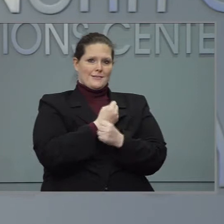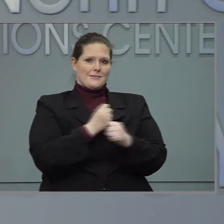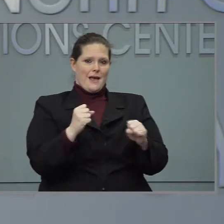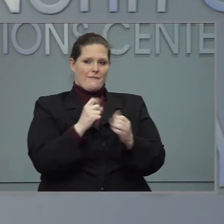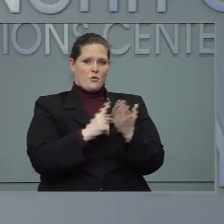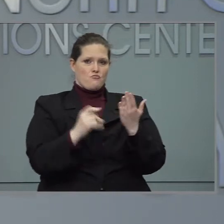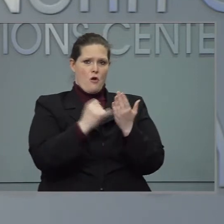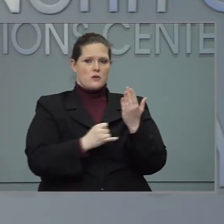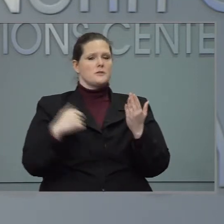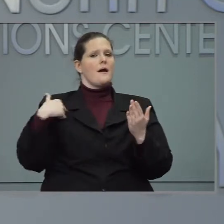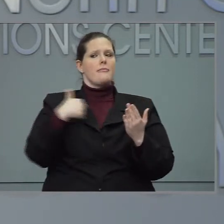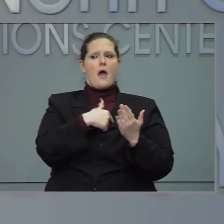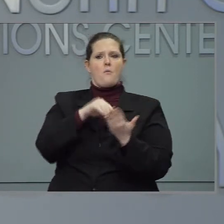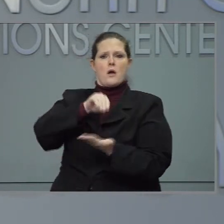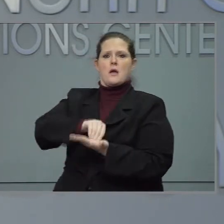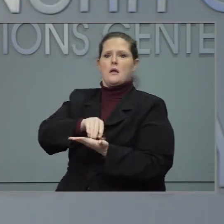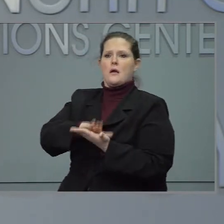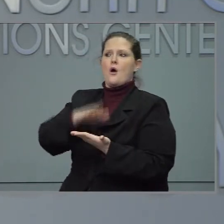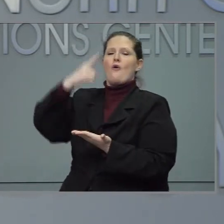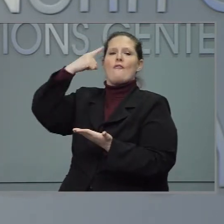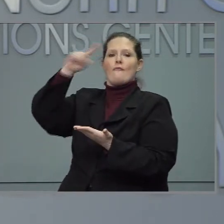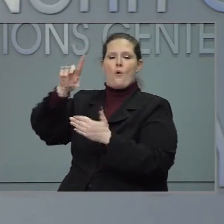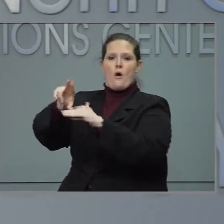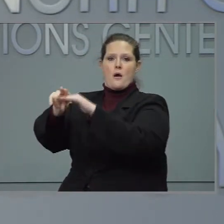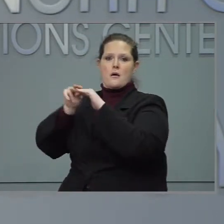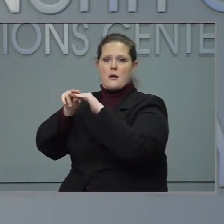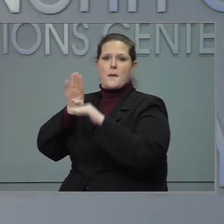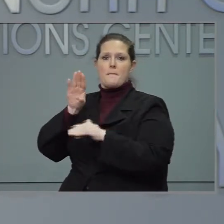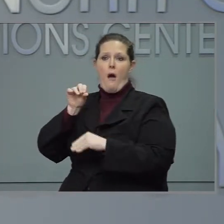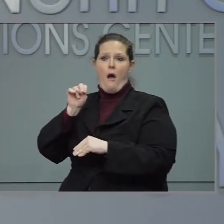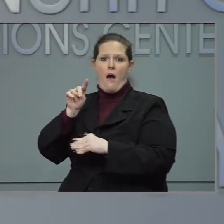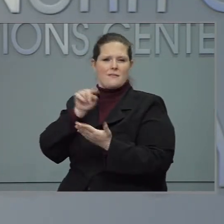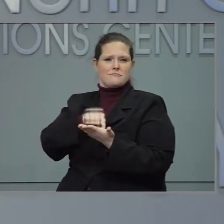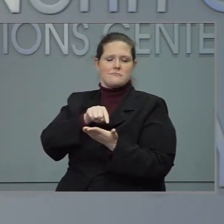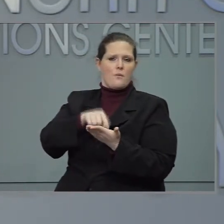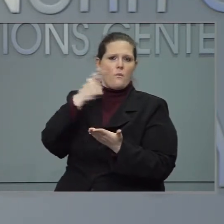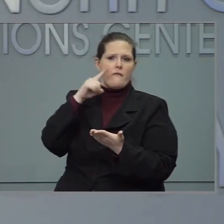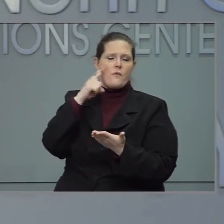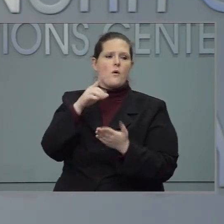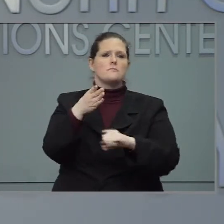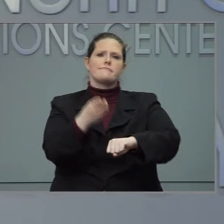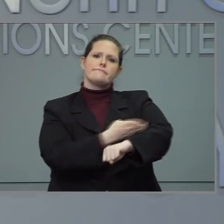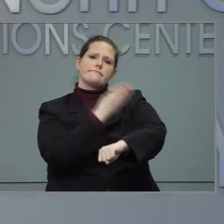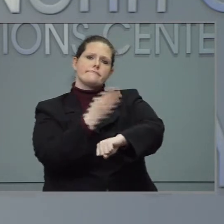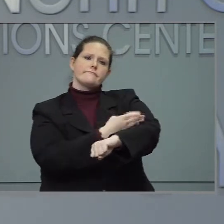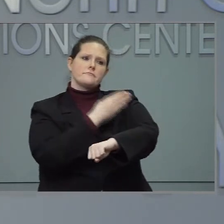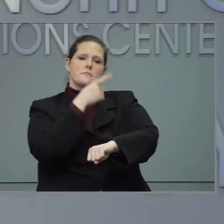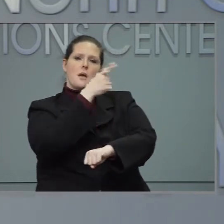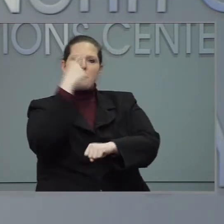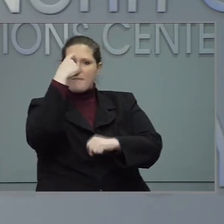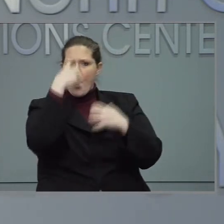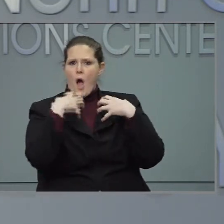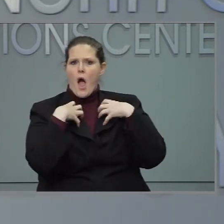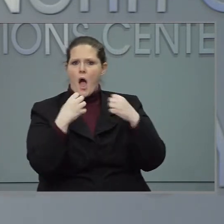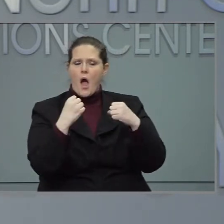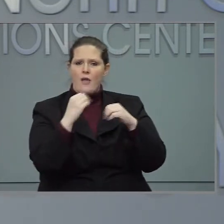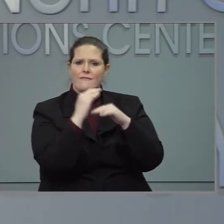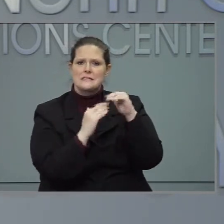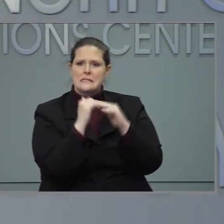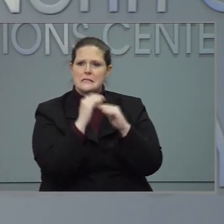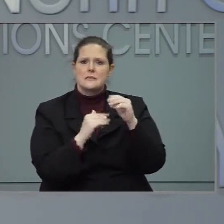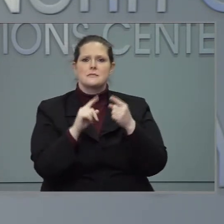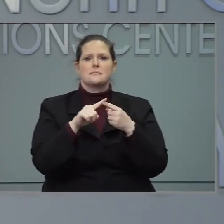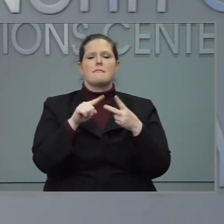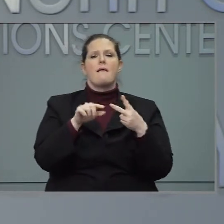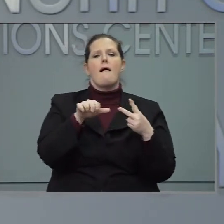bond recommendation include monies for substantial renovations at mental health facilities and alcohol